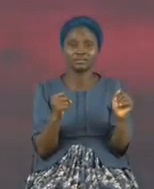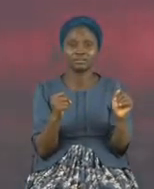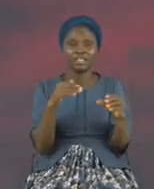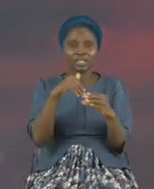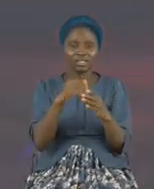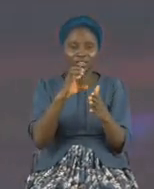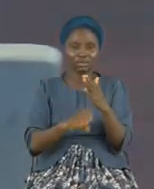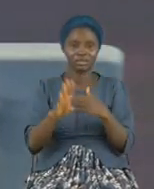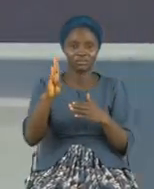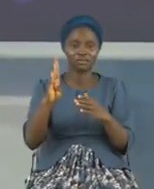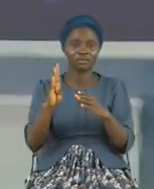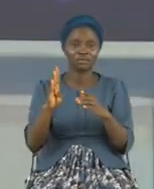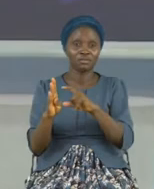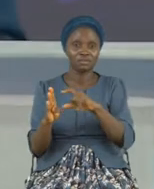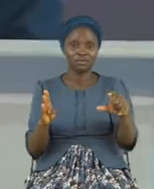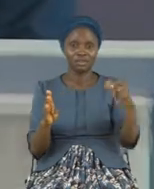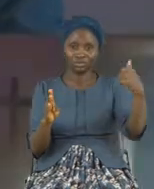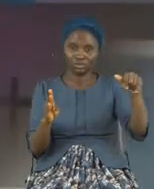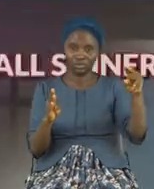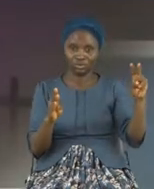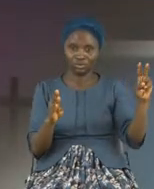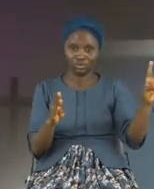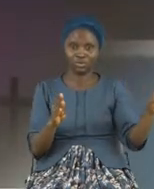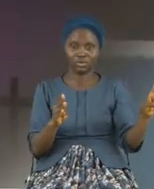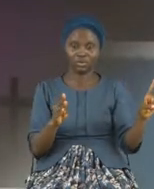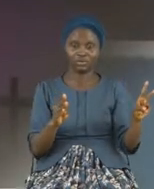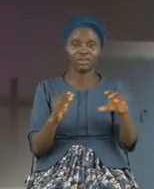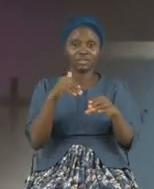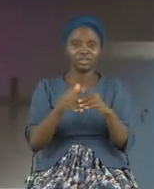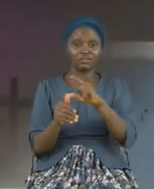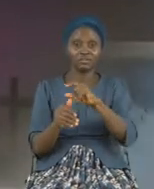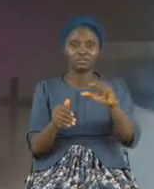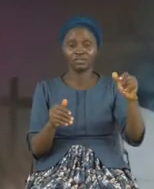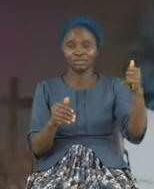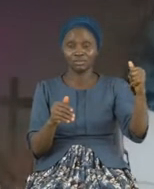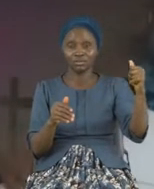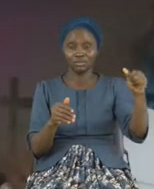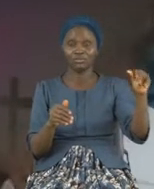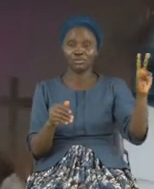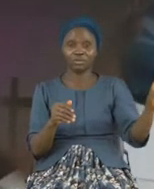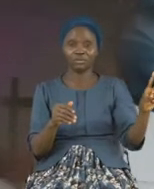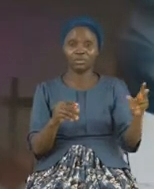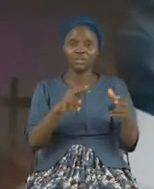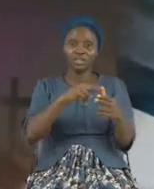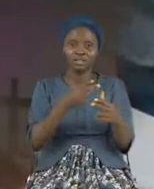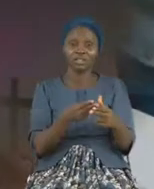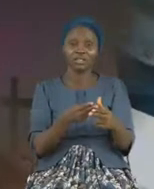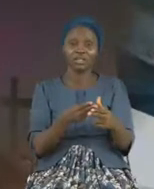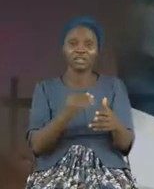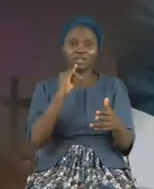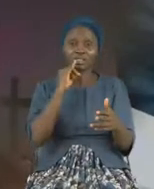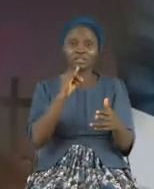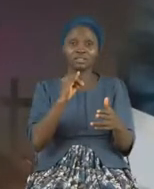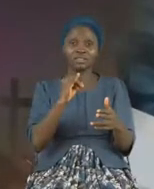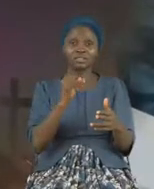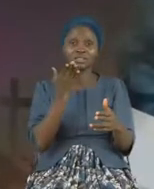verse 12. It says in verse 12, neither is there salvation in any other?